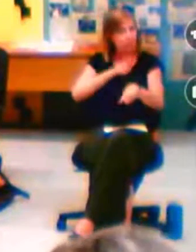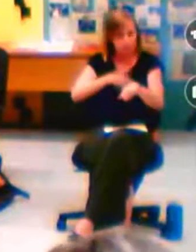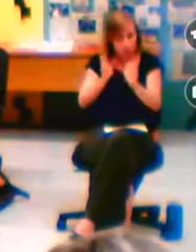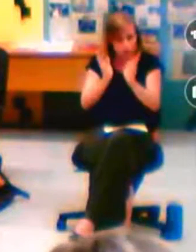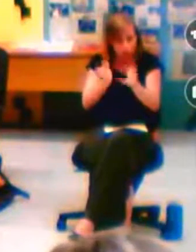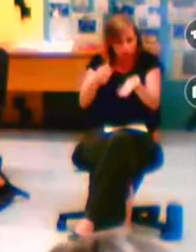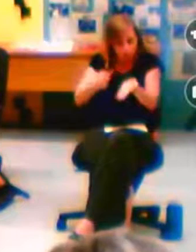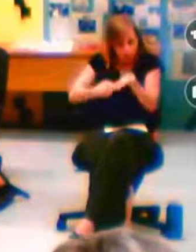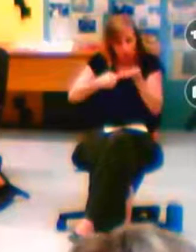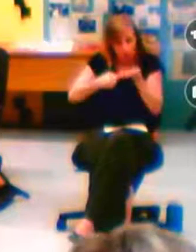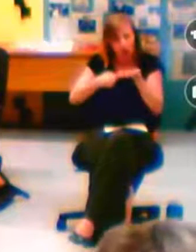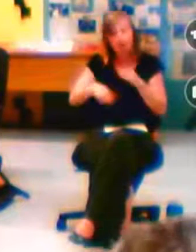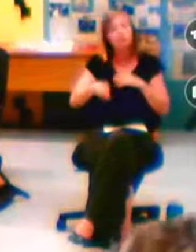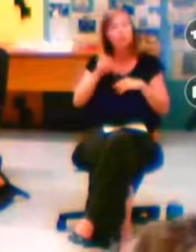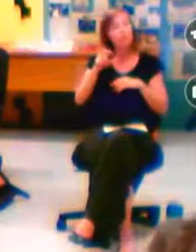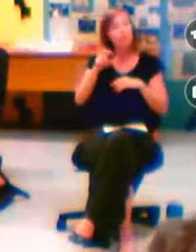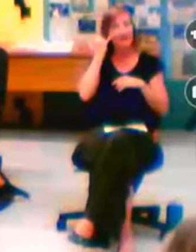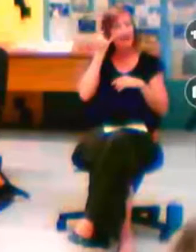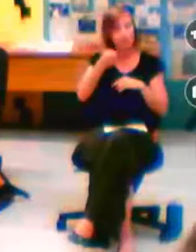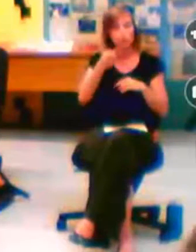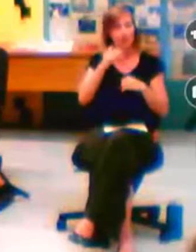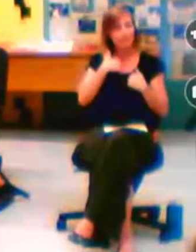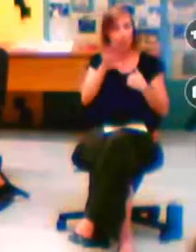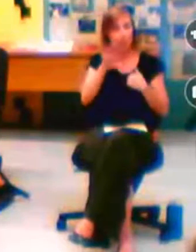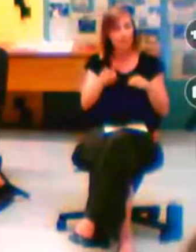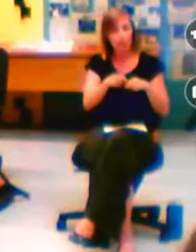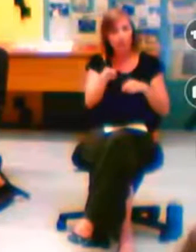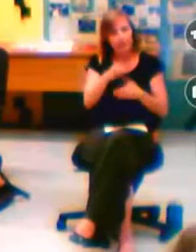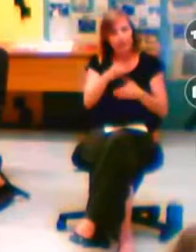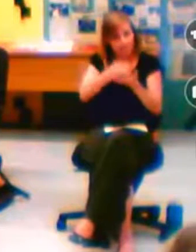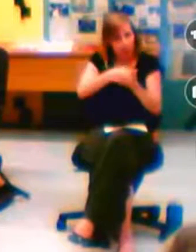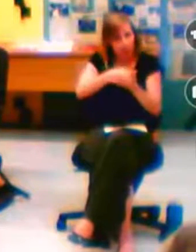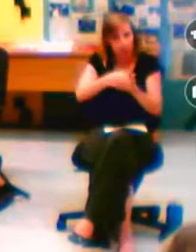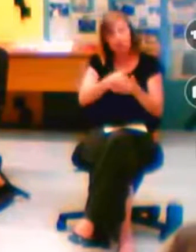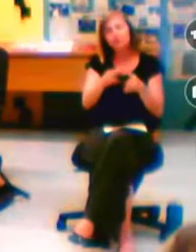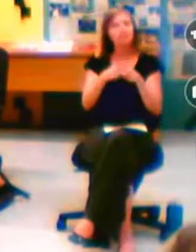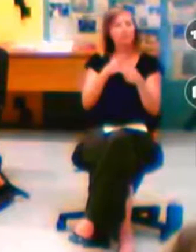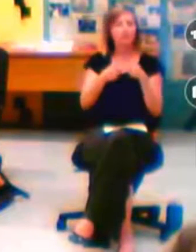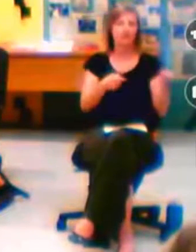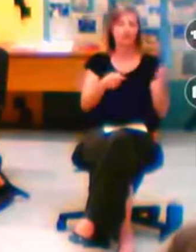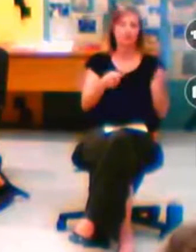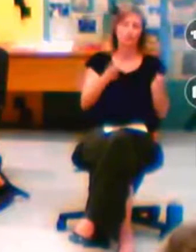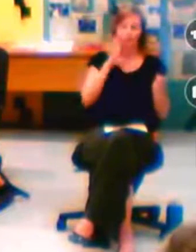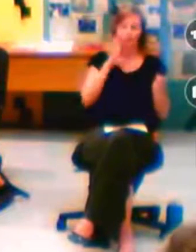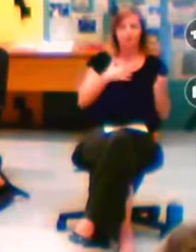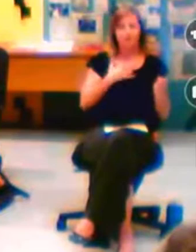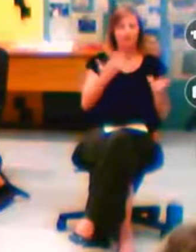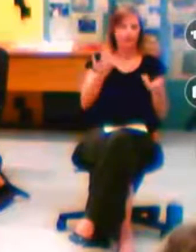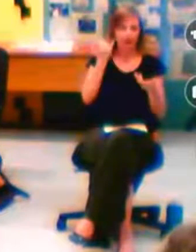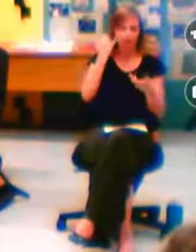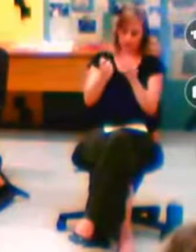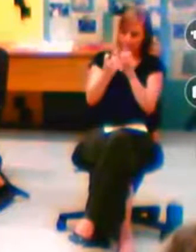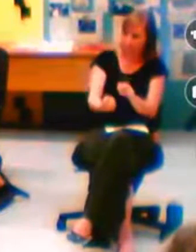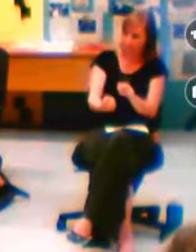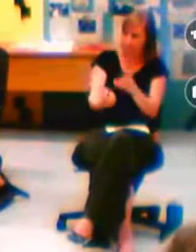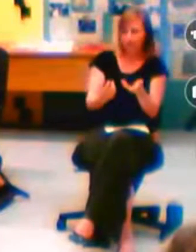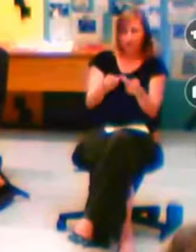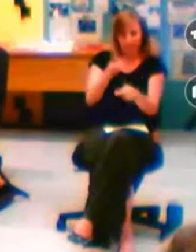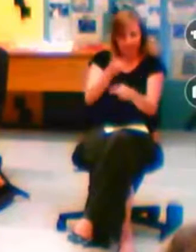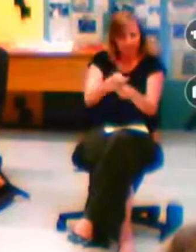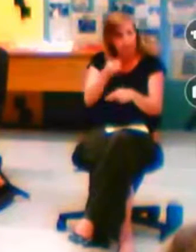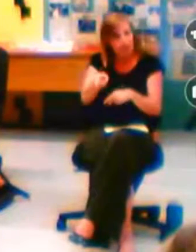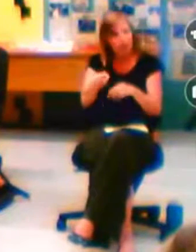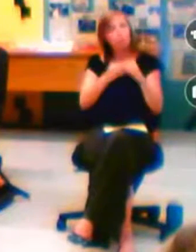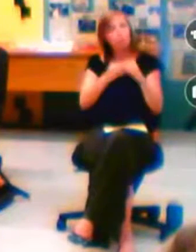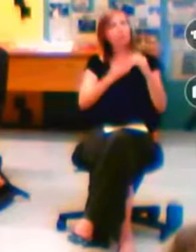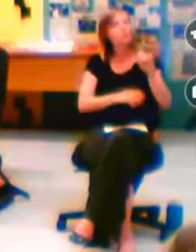that's offered to everybody. So if you're a patient that takes a long time to talk to, or you know, just your mobility is impaired or something,